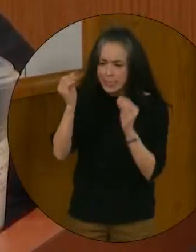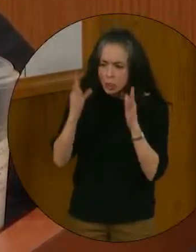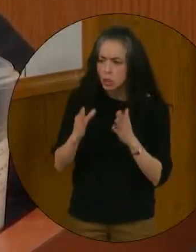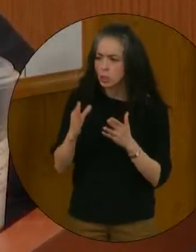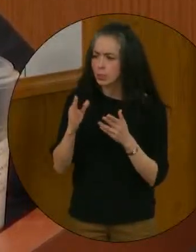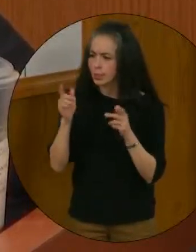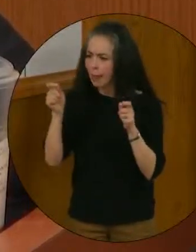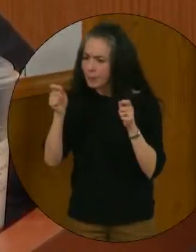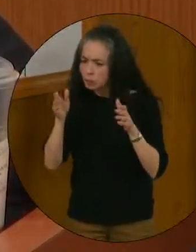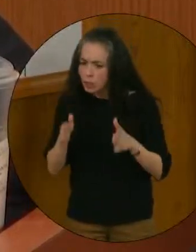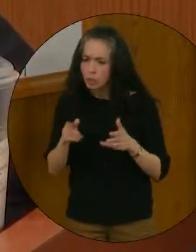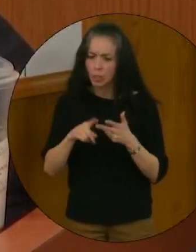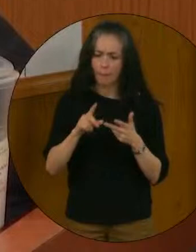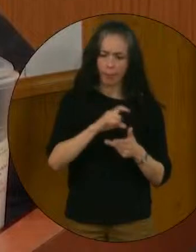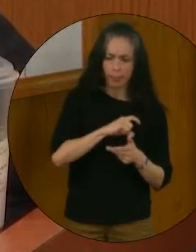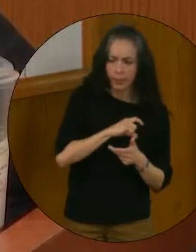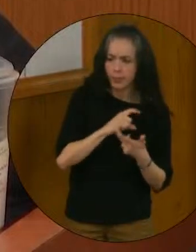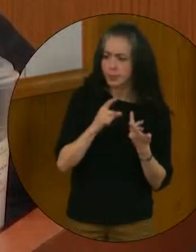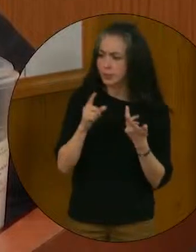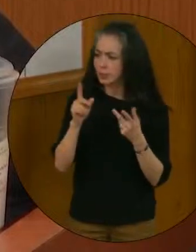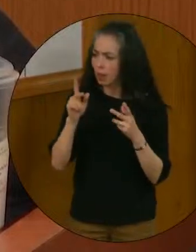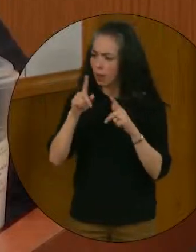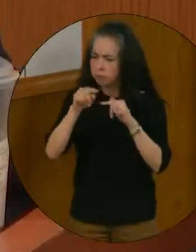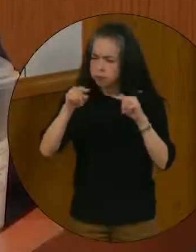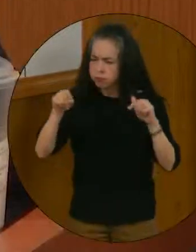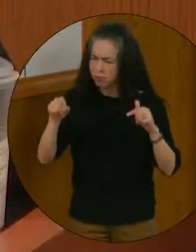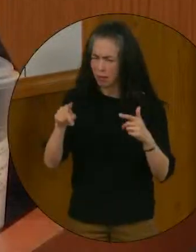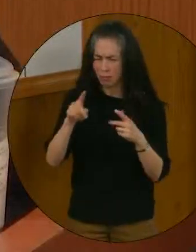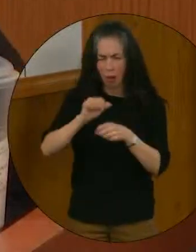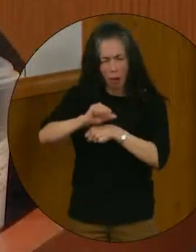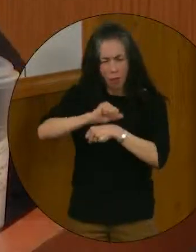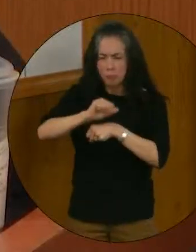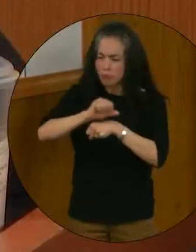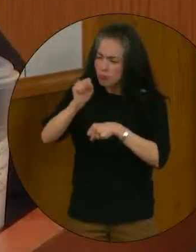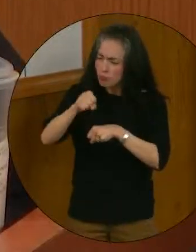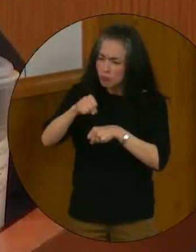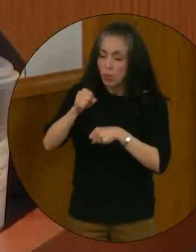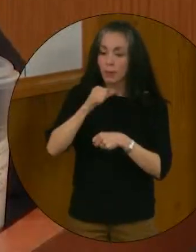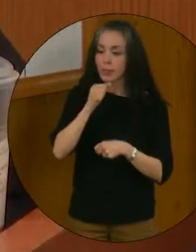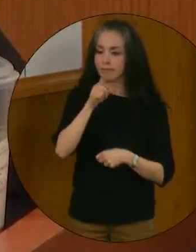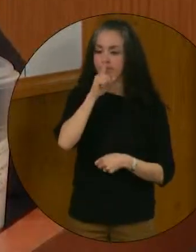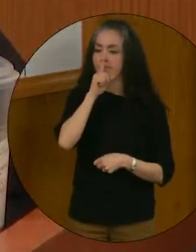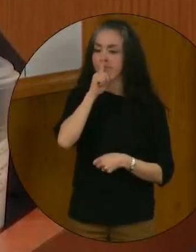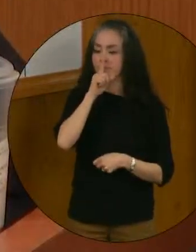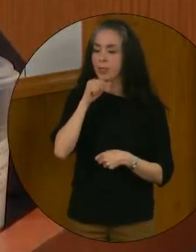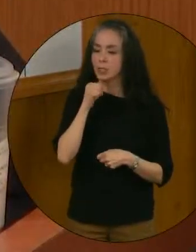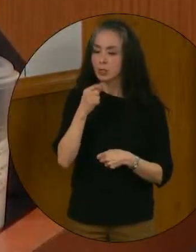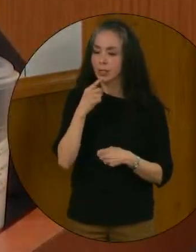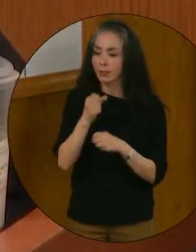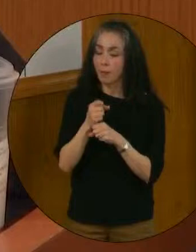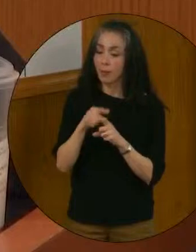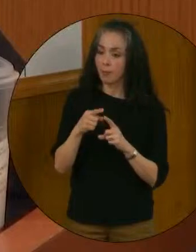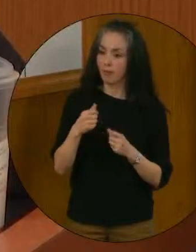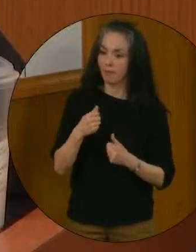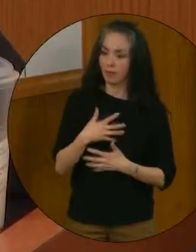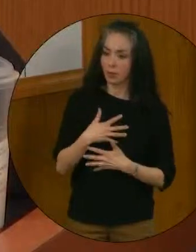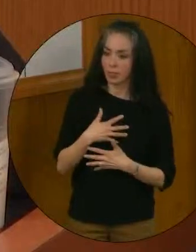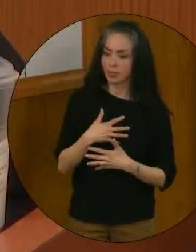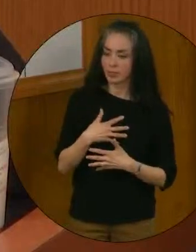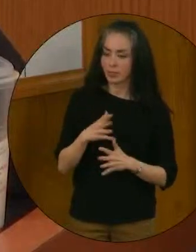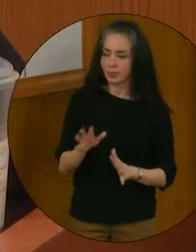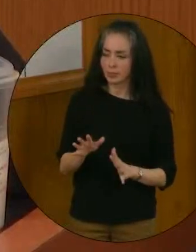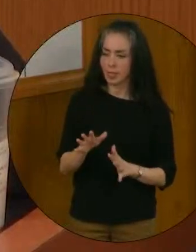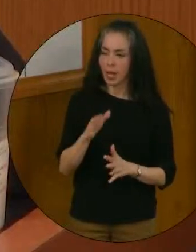work, our police services do a lot of work. I'm not saying that they shouldn't get that, but my fear is, and I'm not sure if I'm